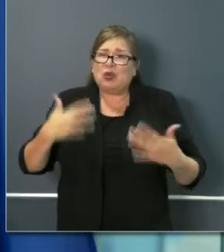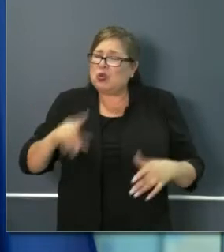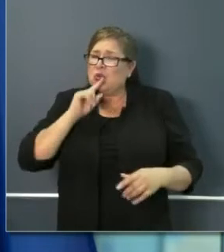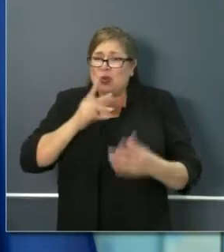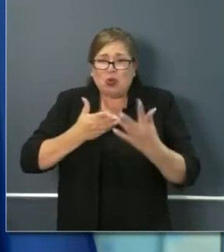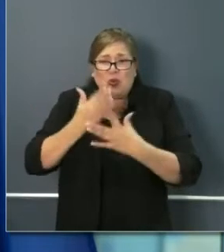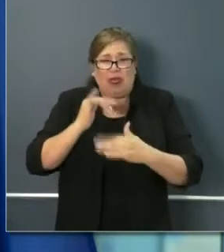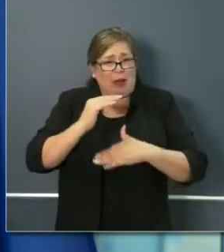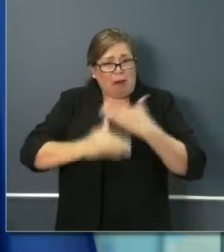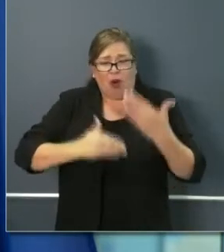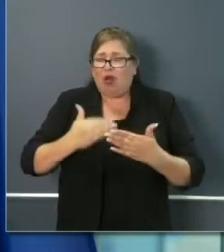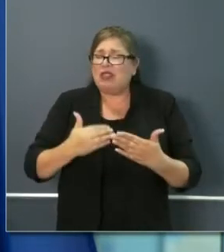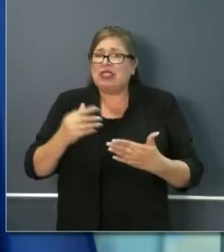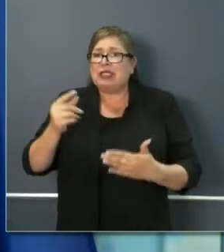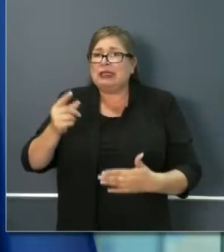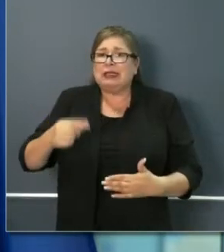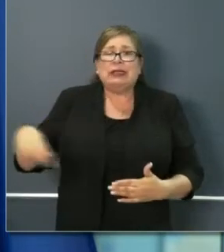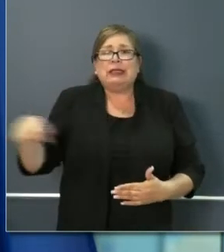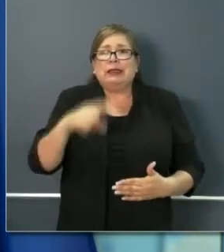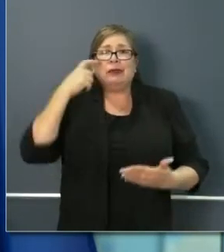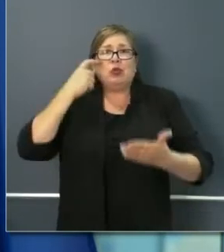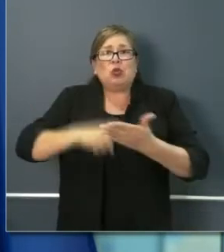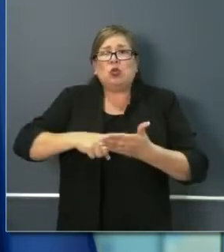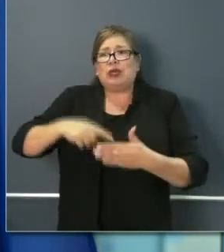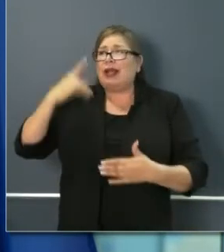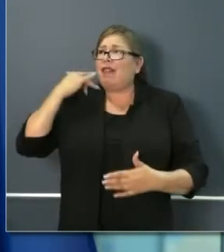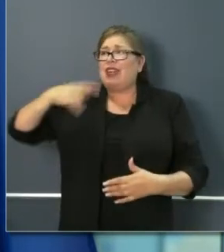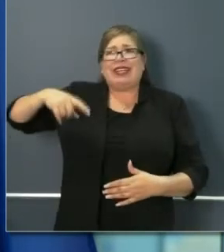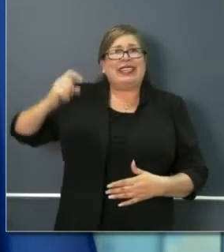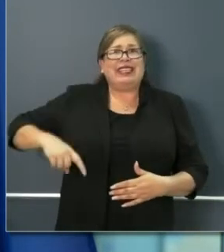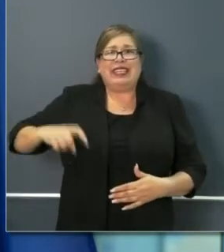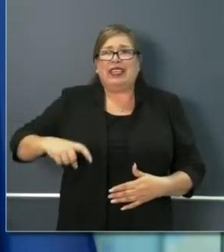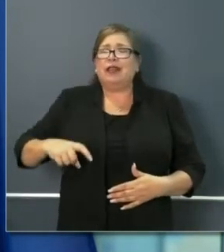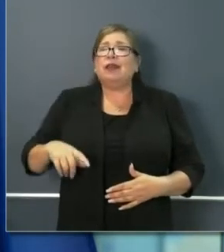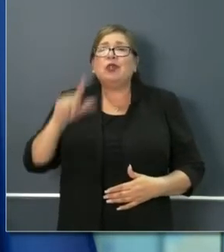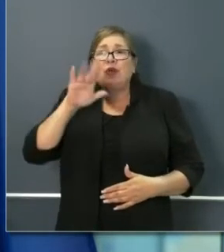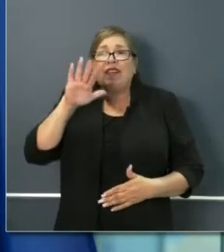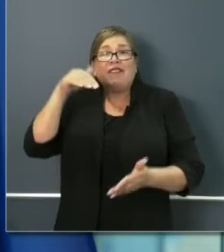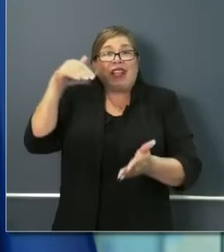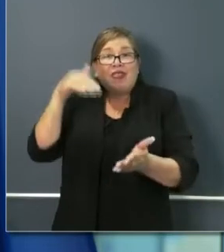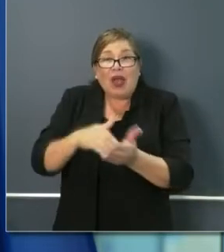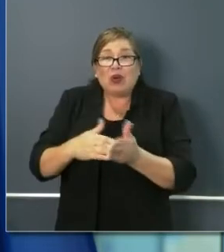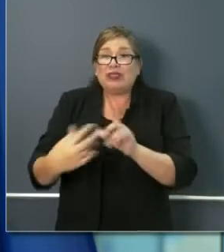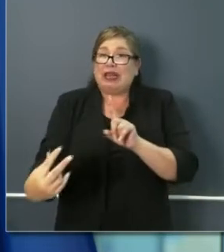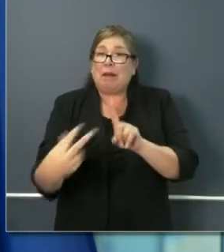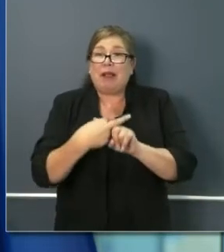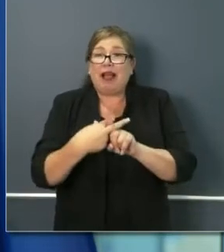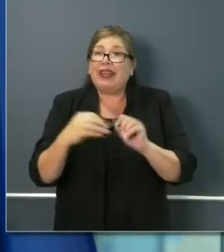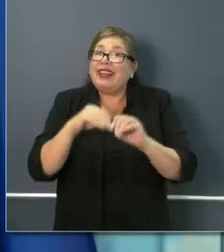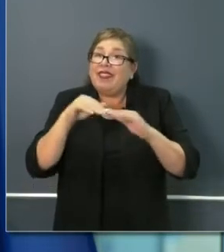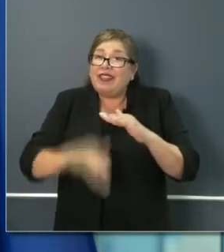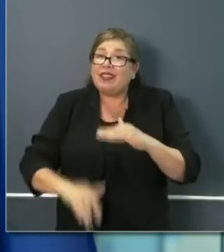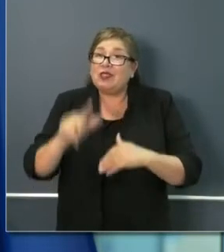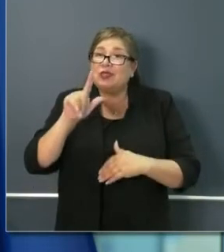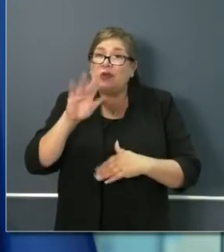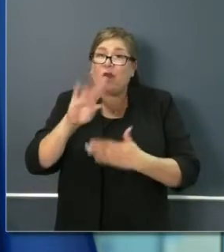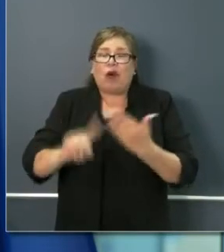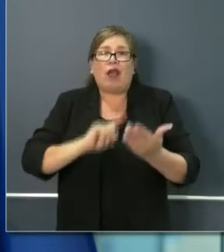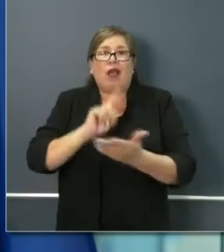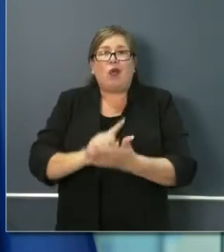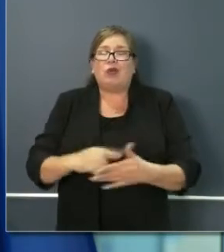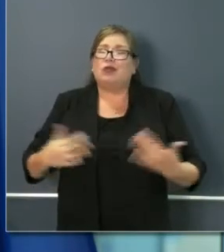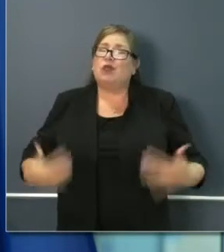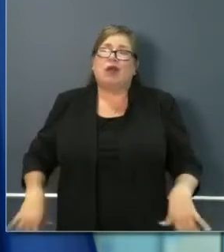that said, you know what, we're ready to step up. That was extraordinary in less than 24 hours. So the